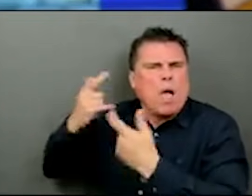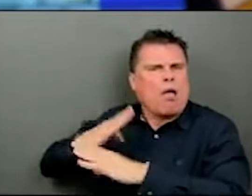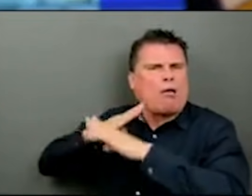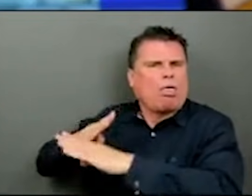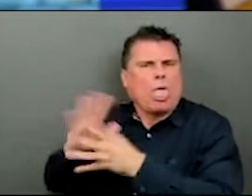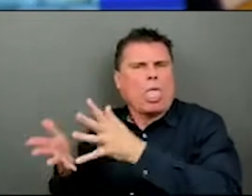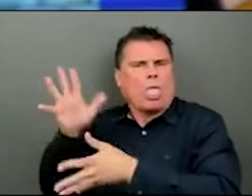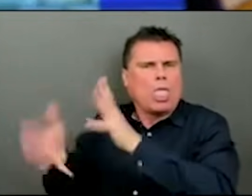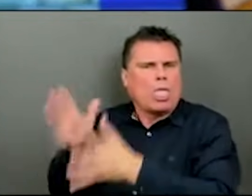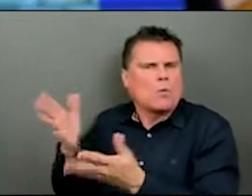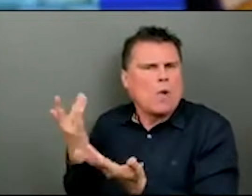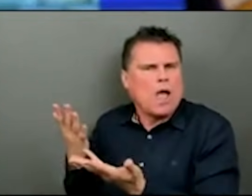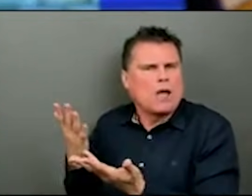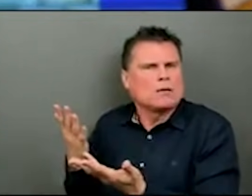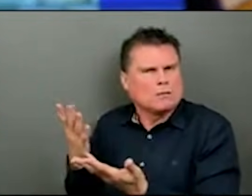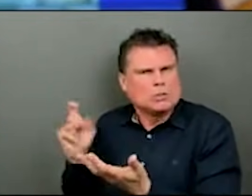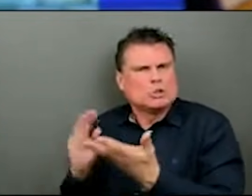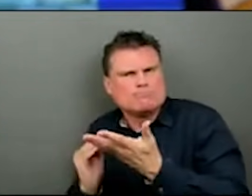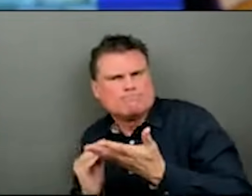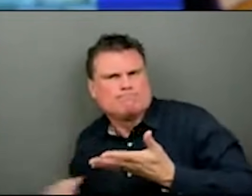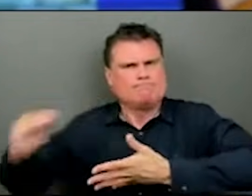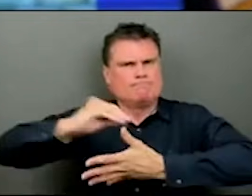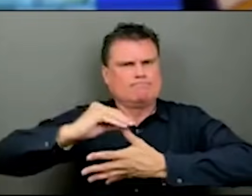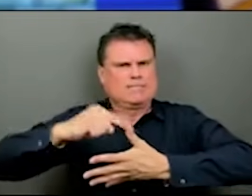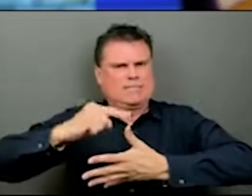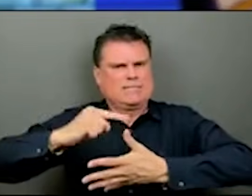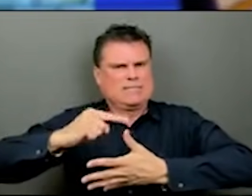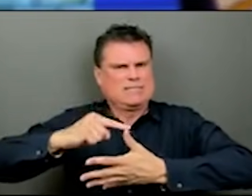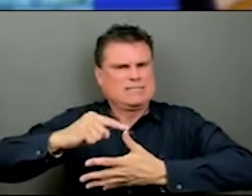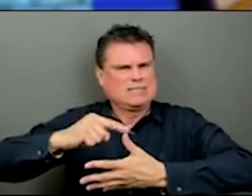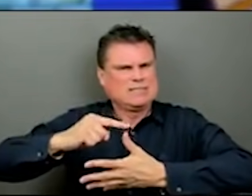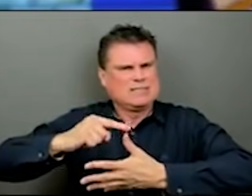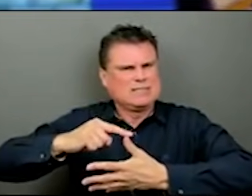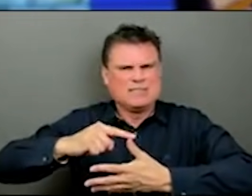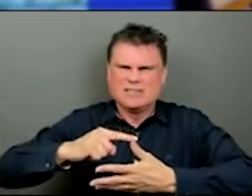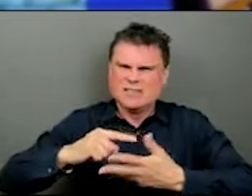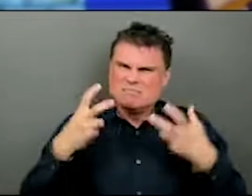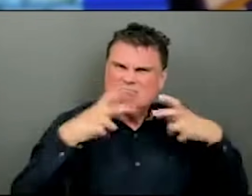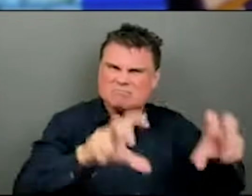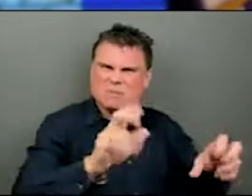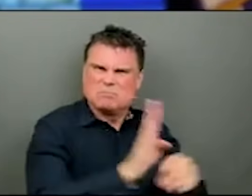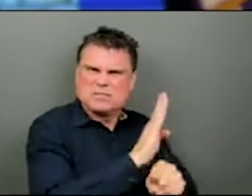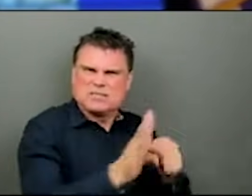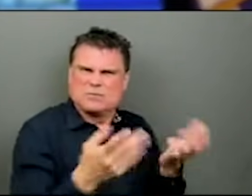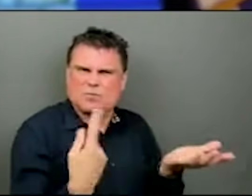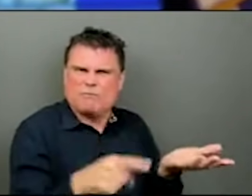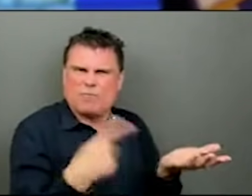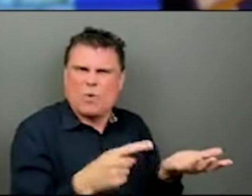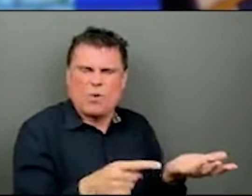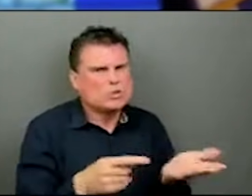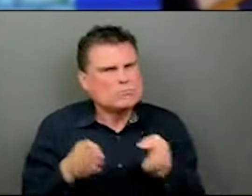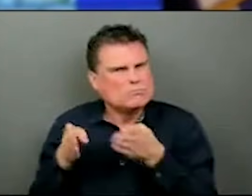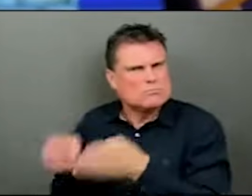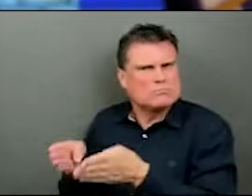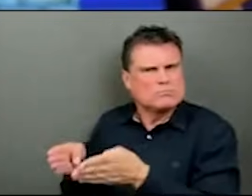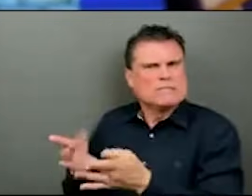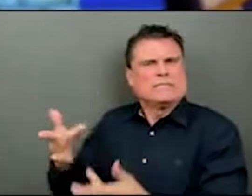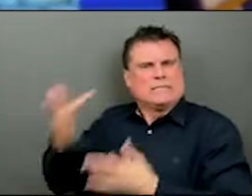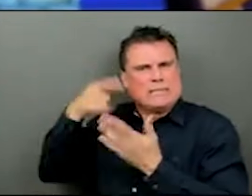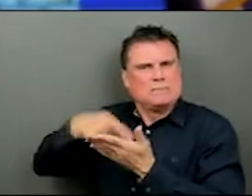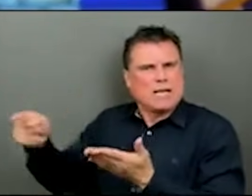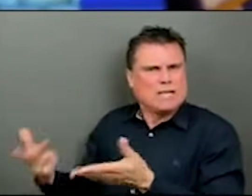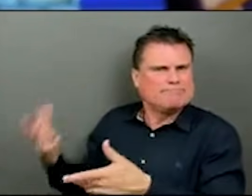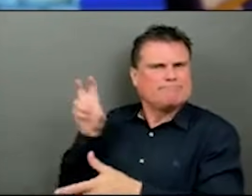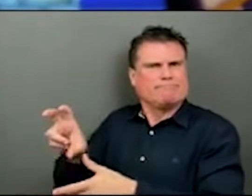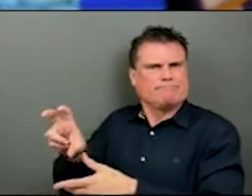this not enough of a priority to move as quickly as the circuit breaker grant? Well, primarily, Richard, it's because there's no mechanism